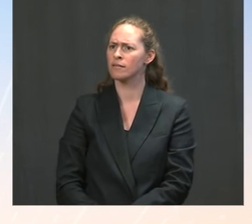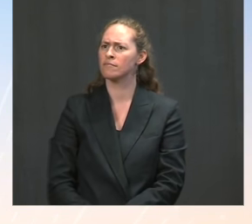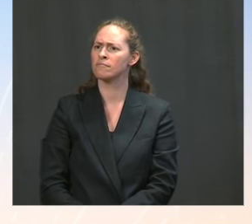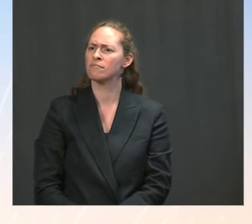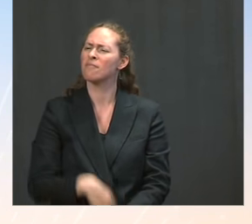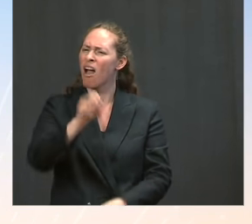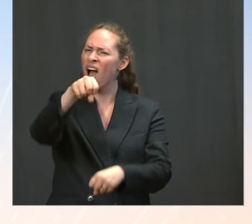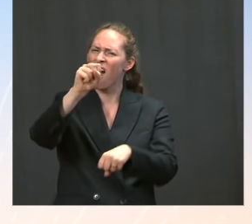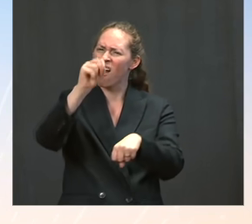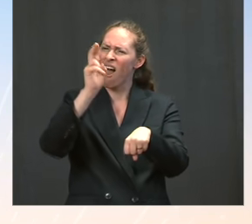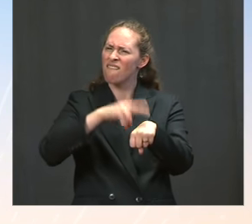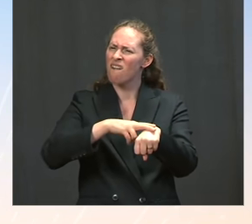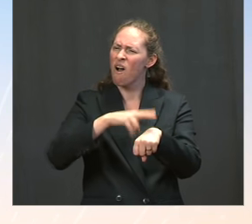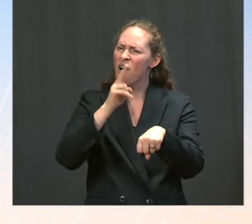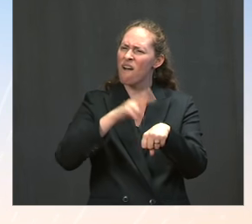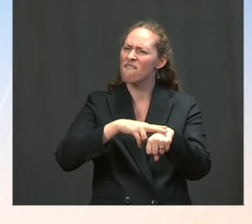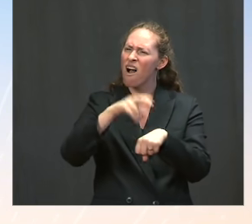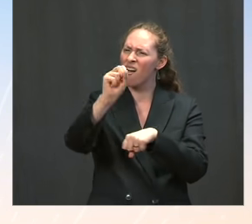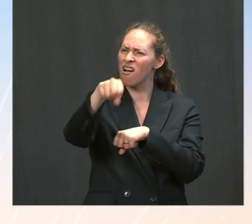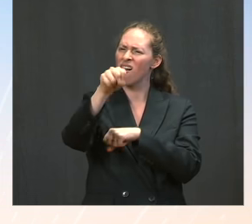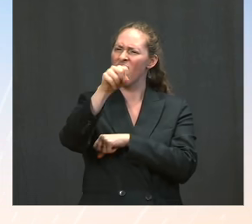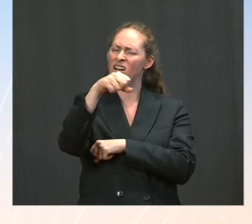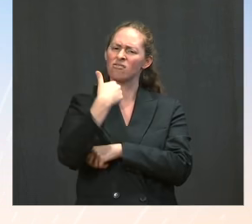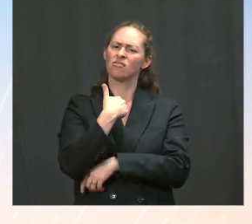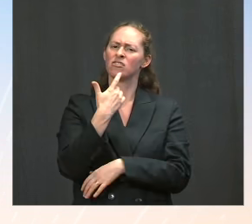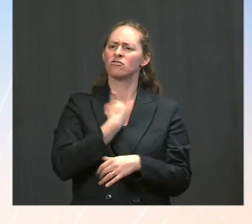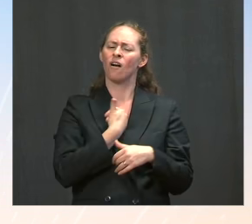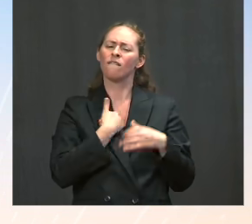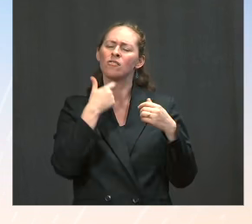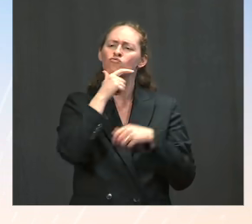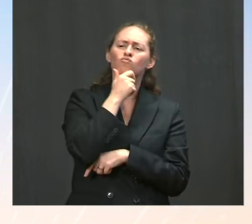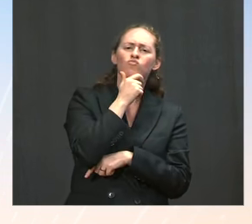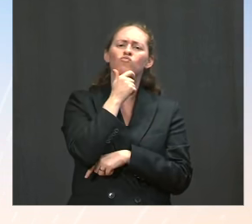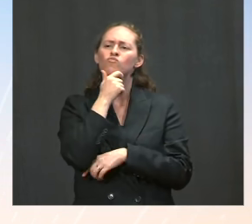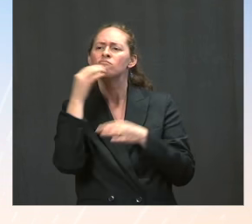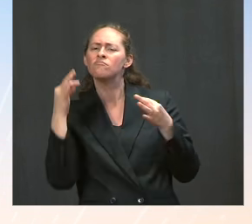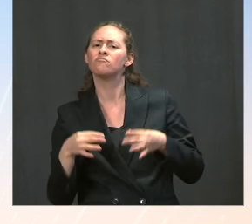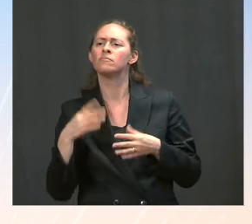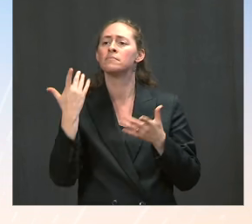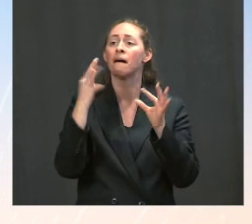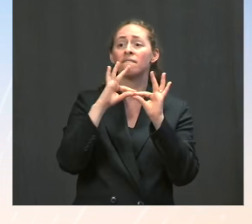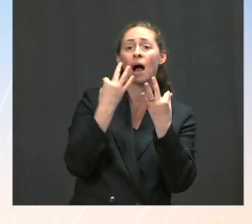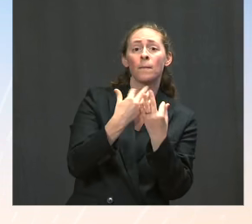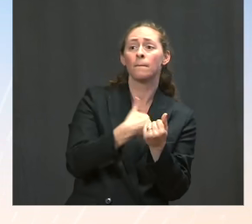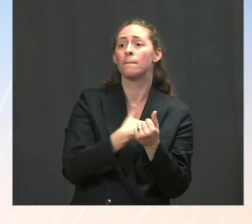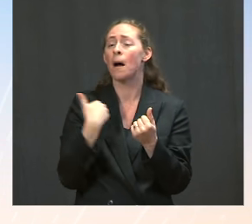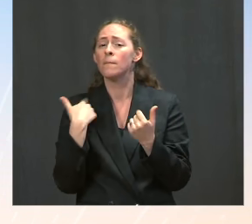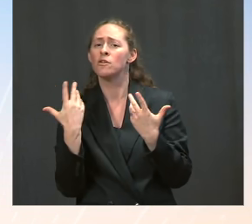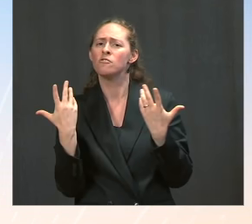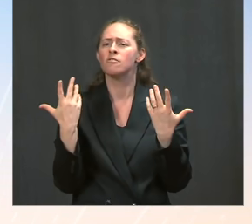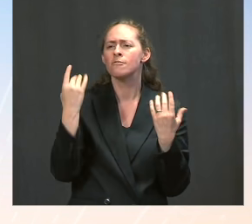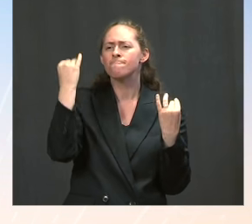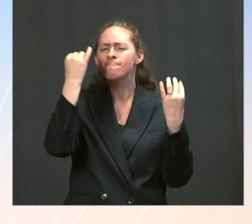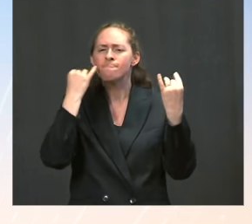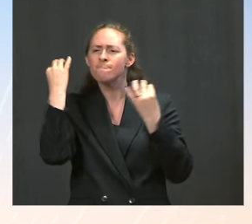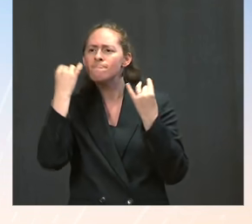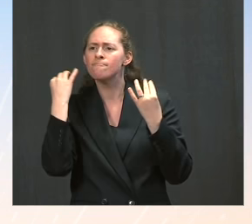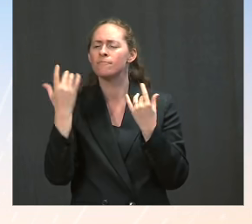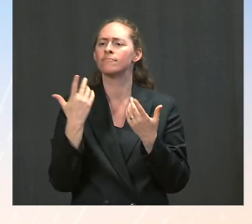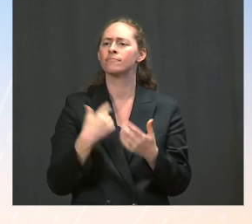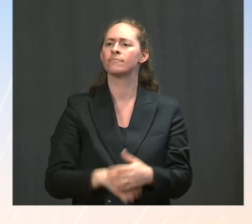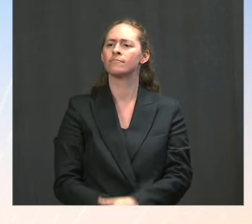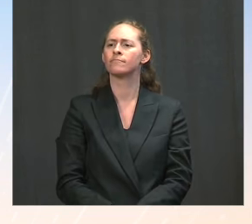immunocompromised, because they have family members, because they just want an extra layer of protection, and we should all respect that. But it is